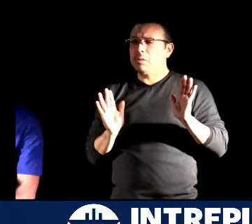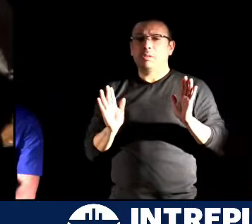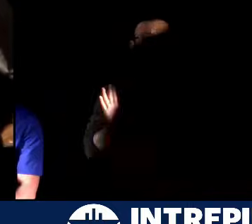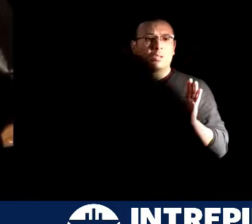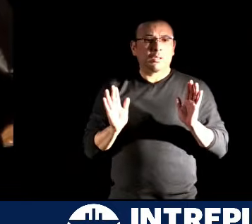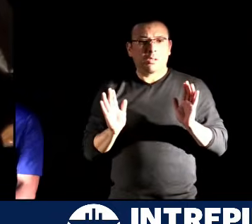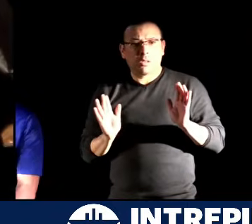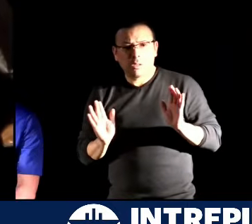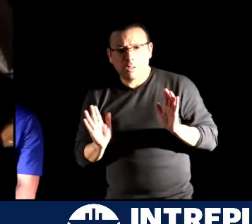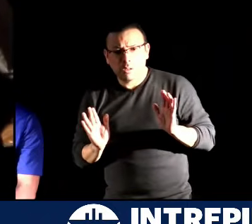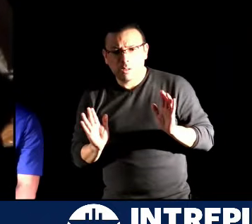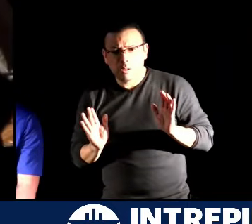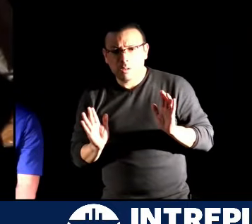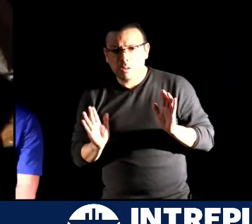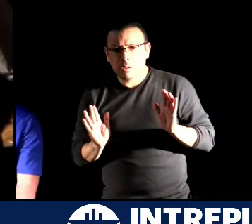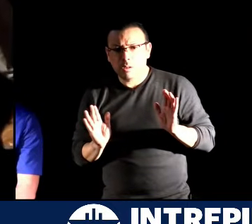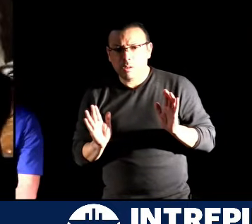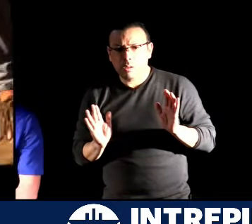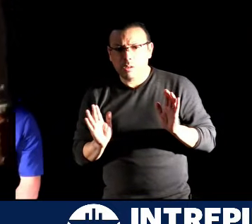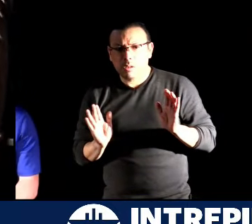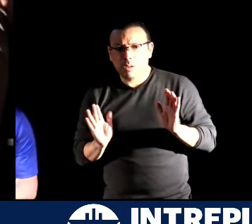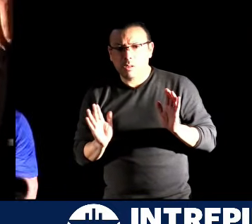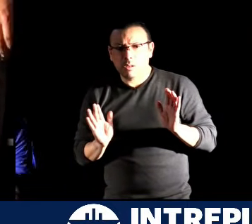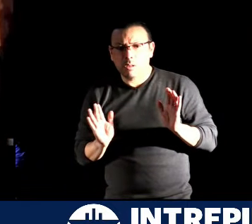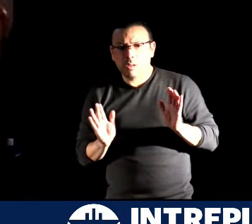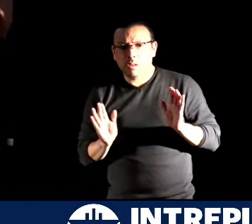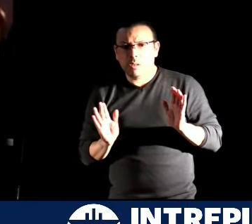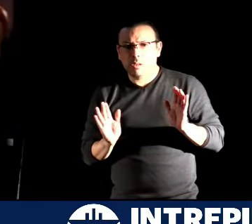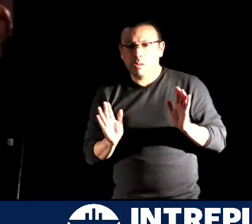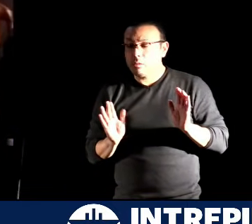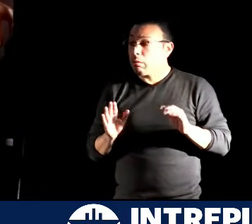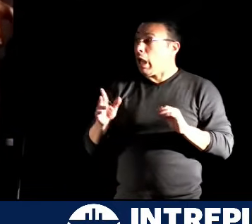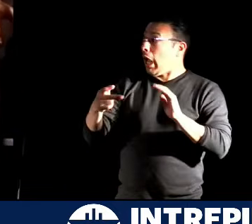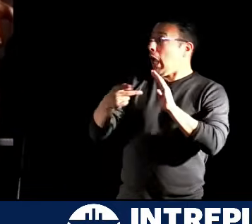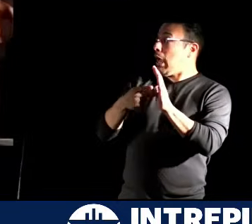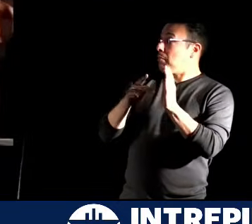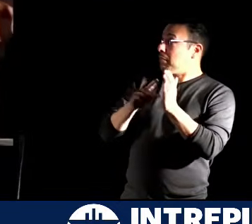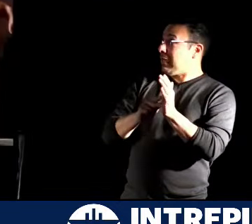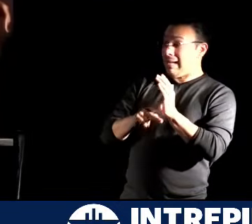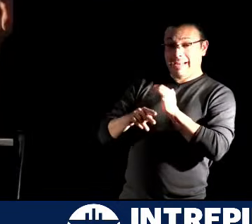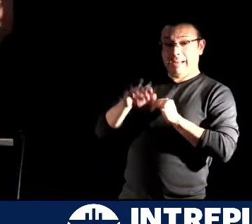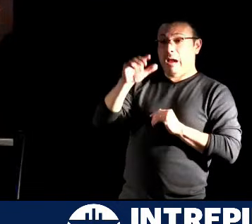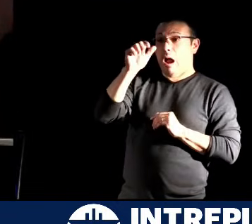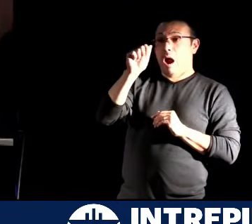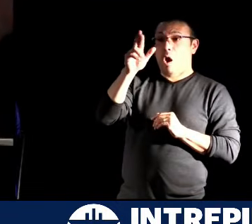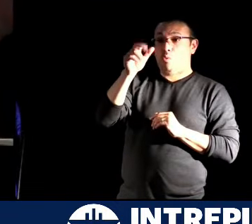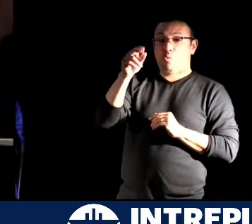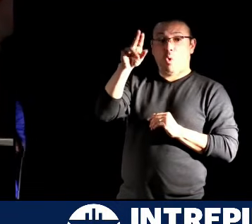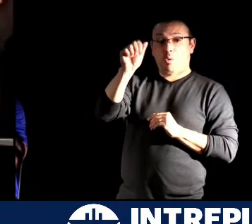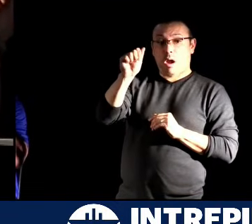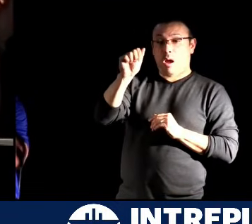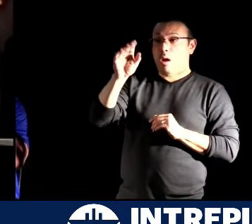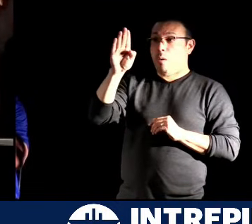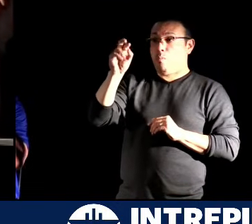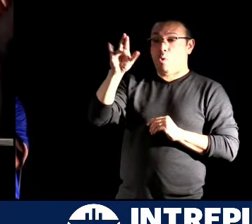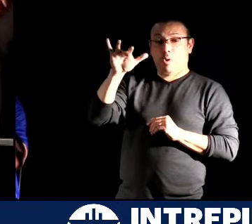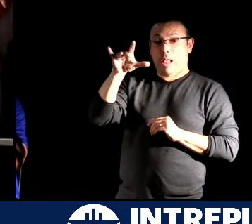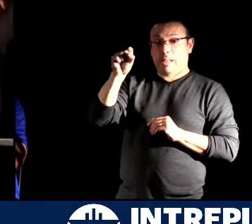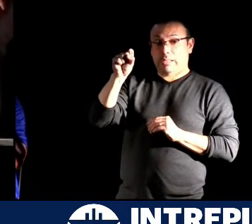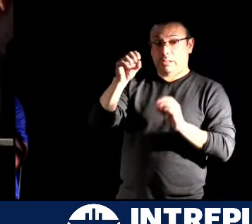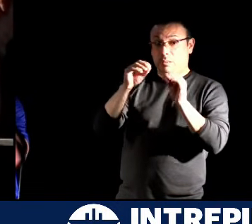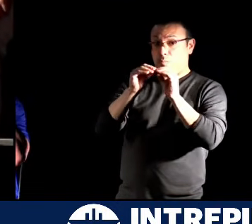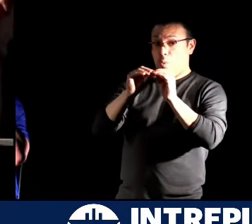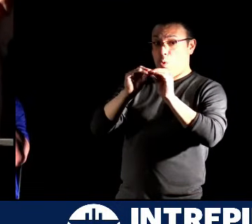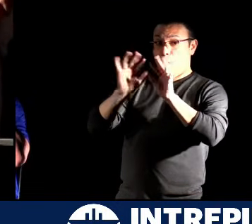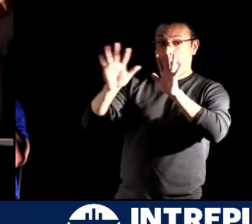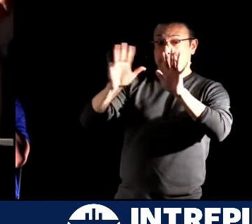Go ahead, please. Is this where Aurora Borealis would be more active? Active now. The Aurora Borealis